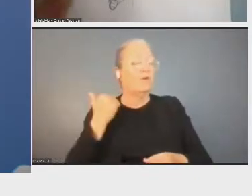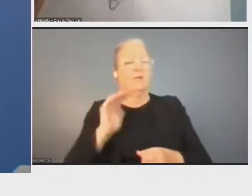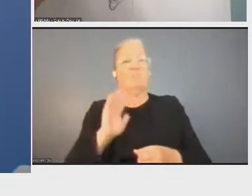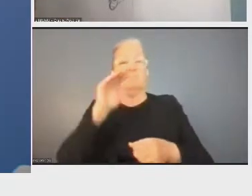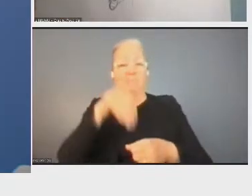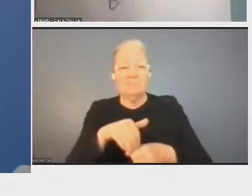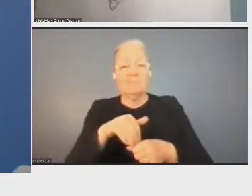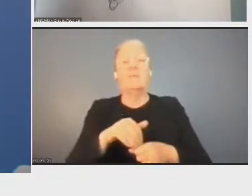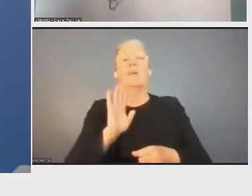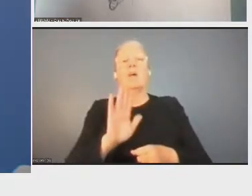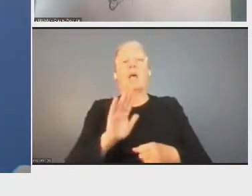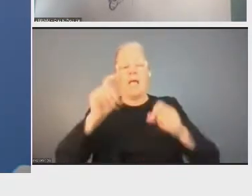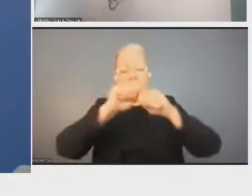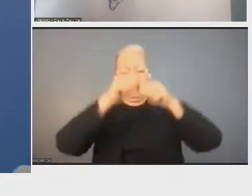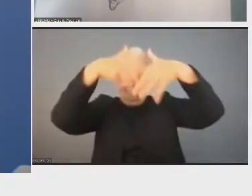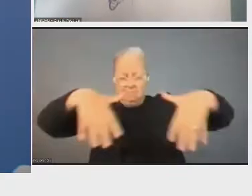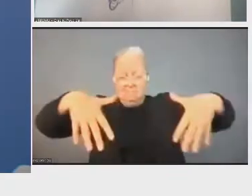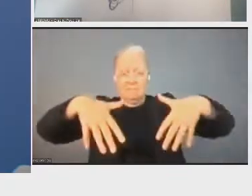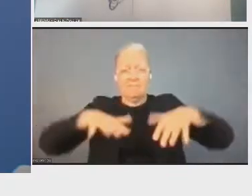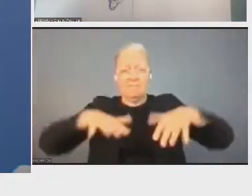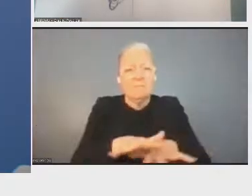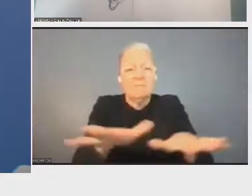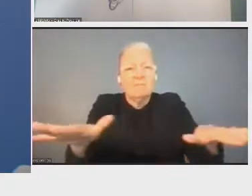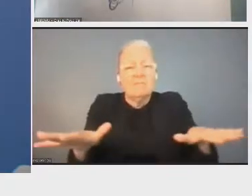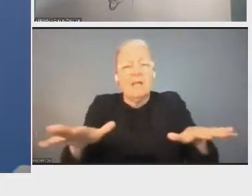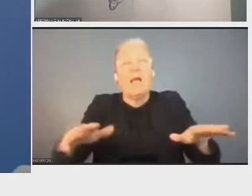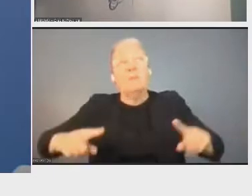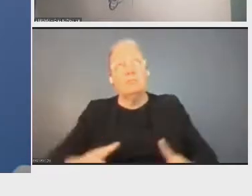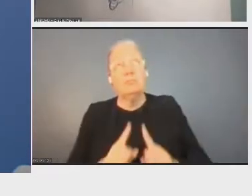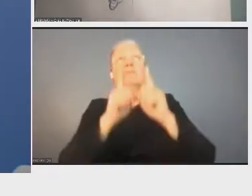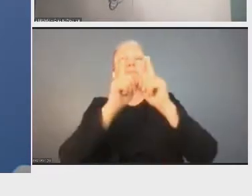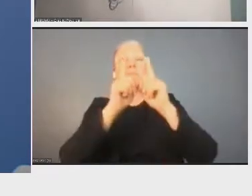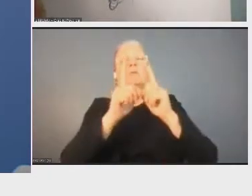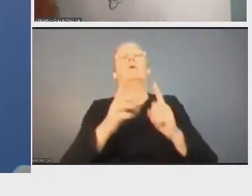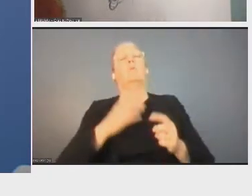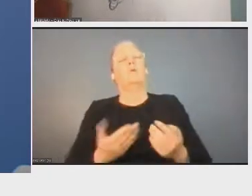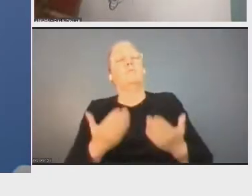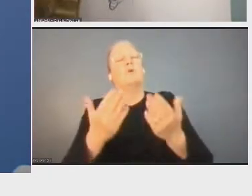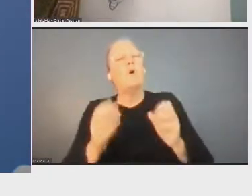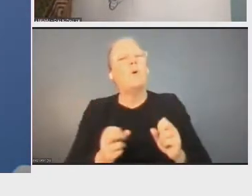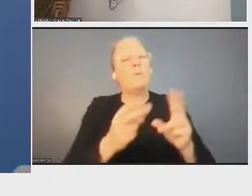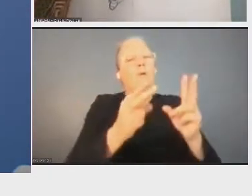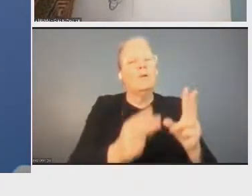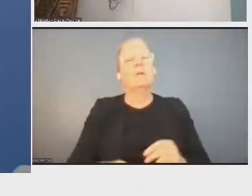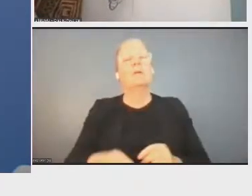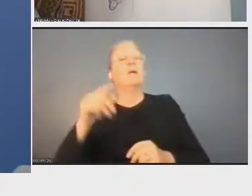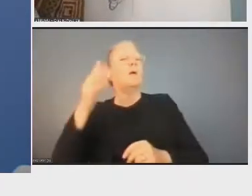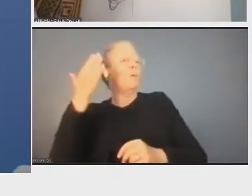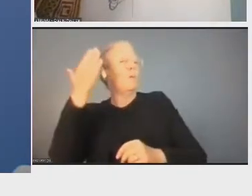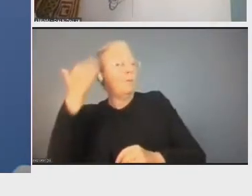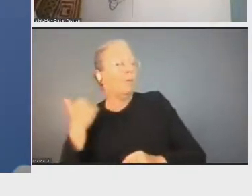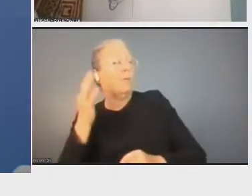global level. Moreover, it means providing opportunities for women and men from diverse